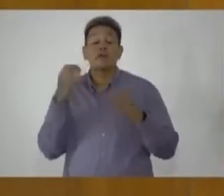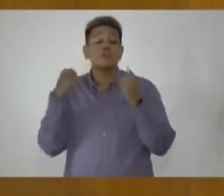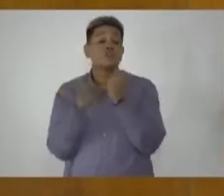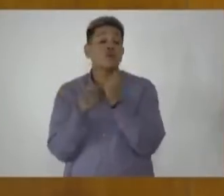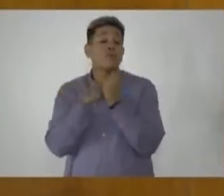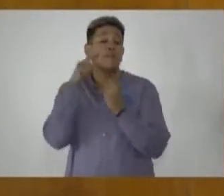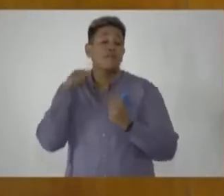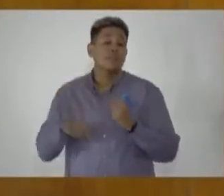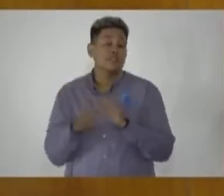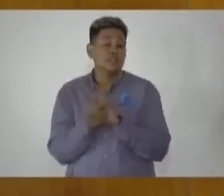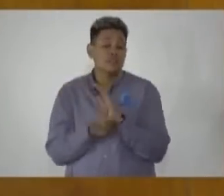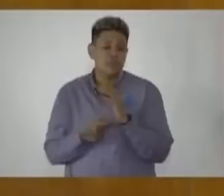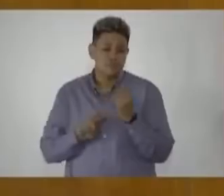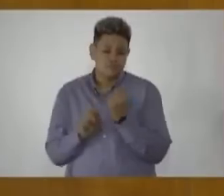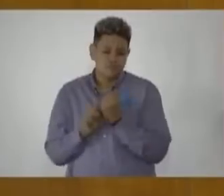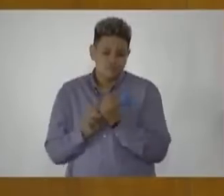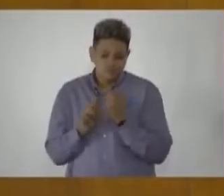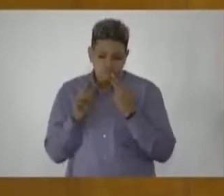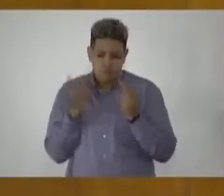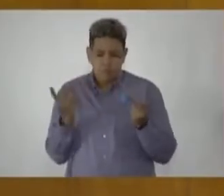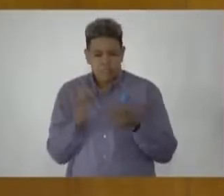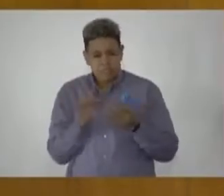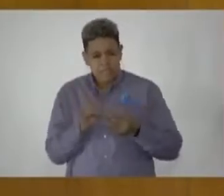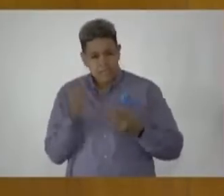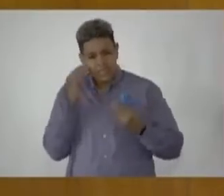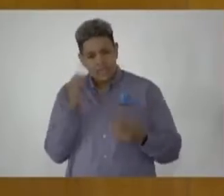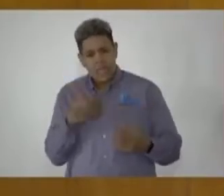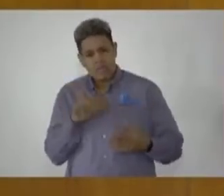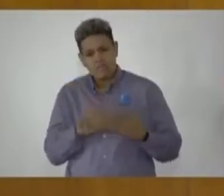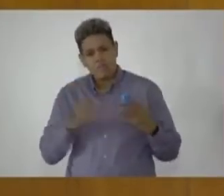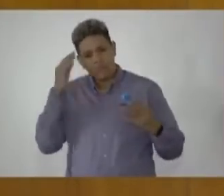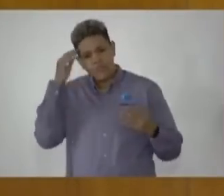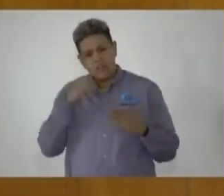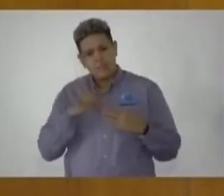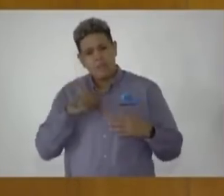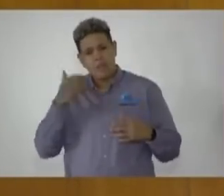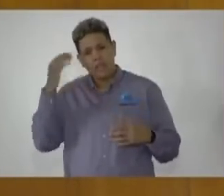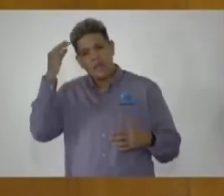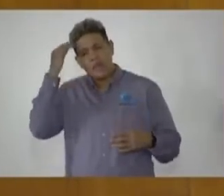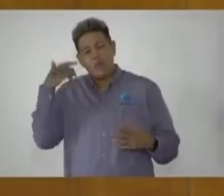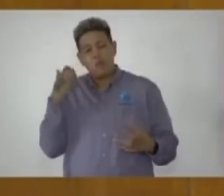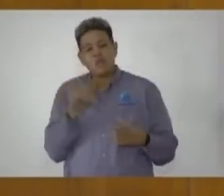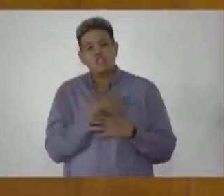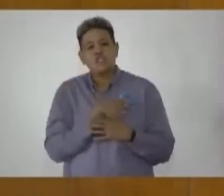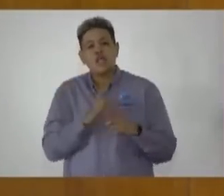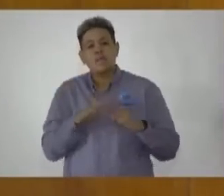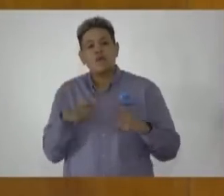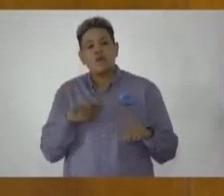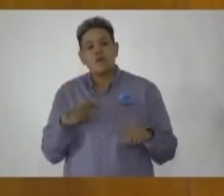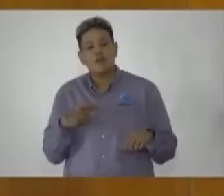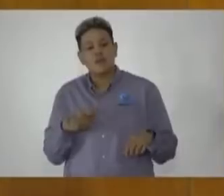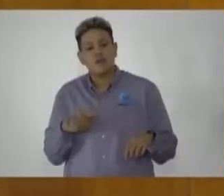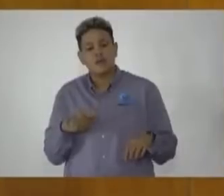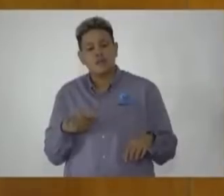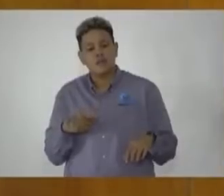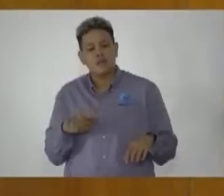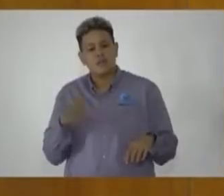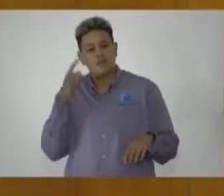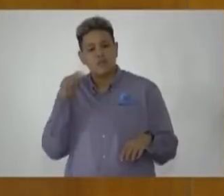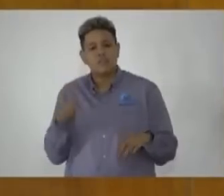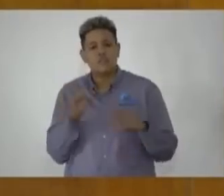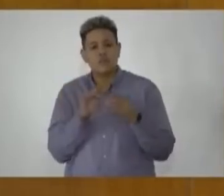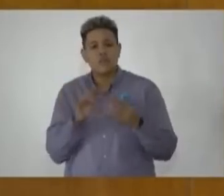this bill. And I have some thoughts in my head I want to share. But for this